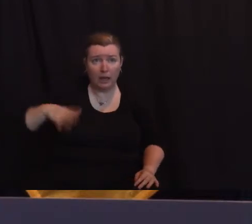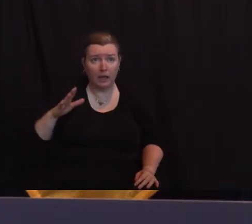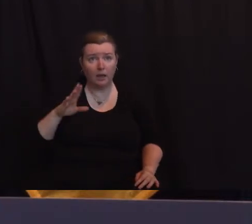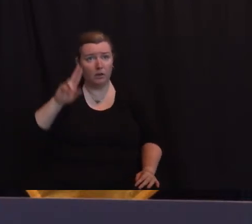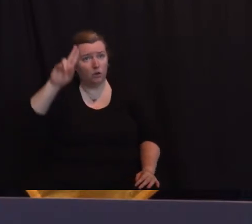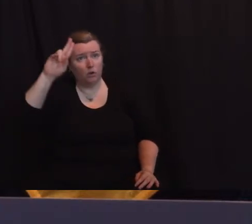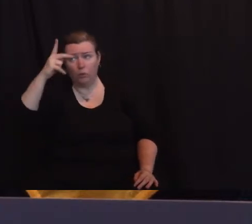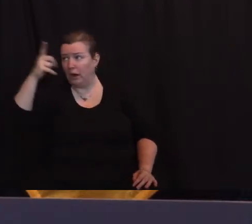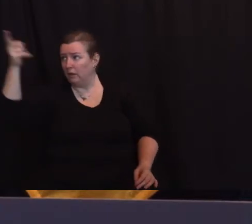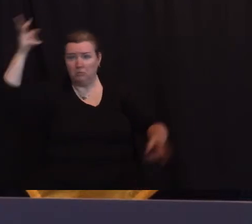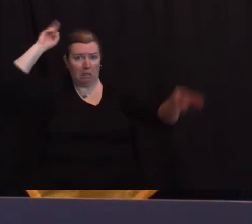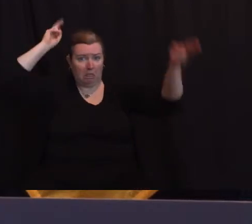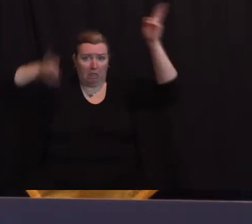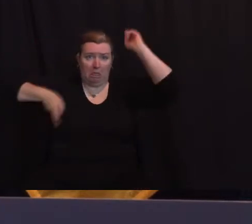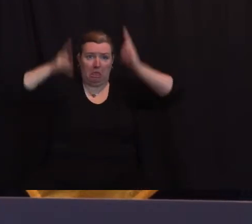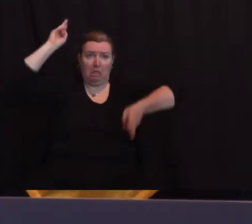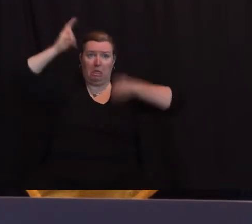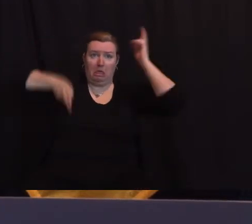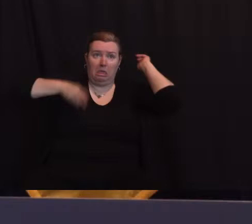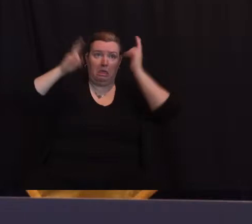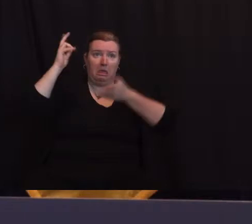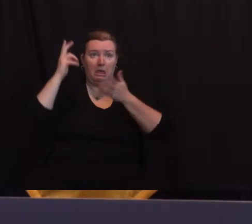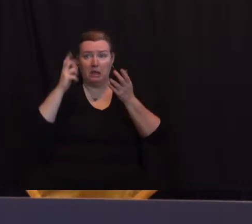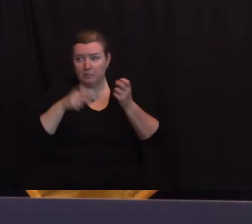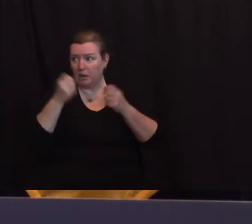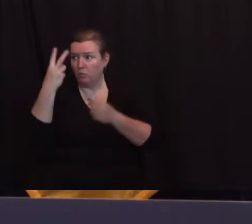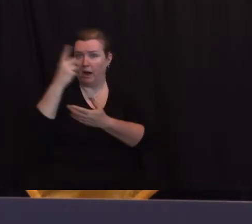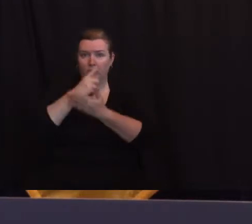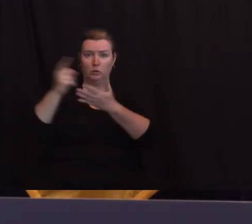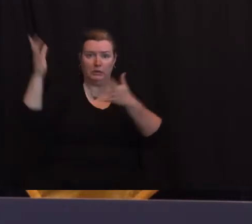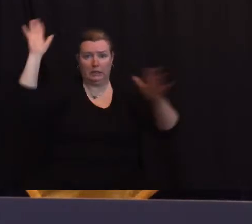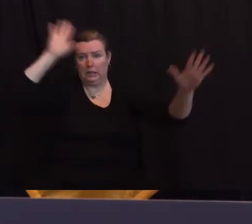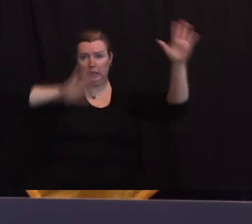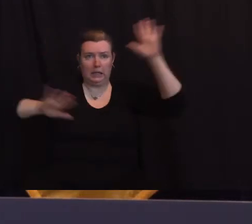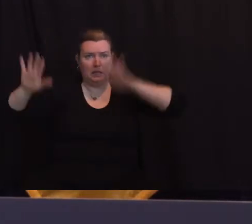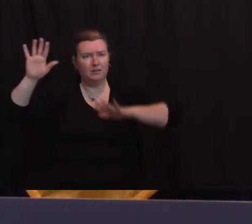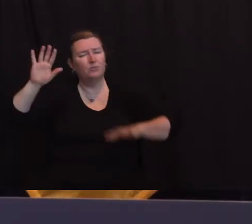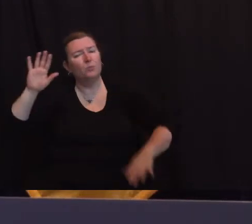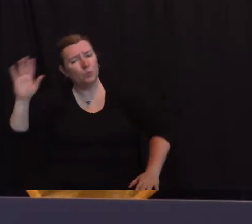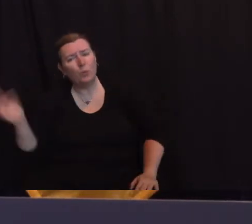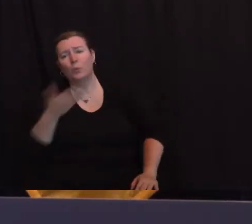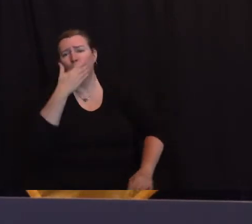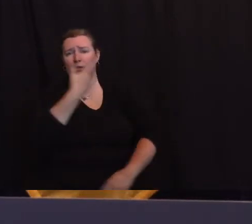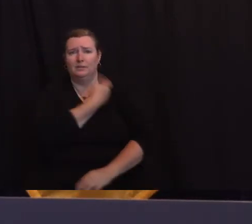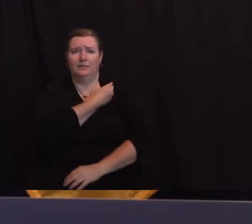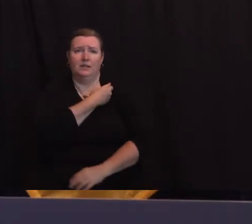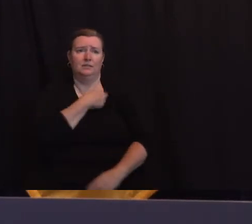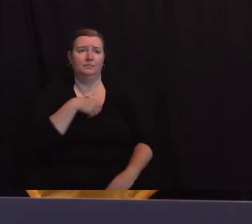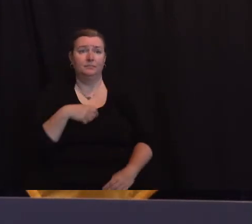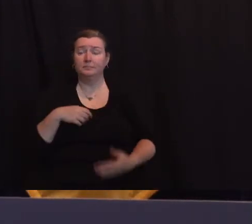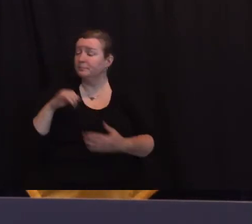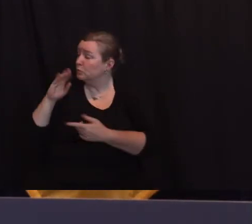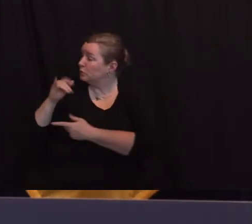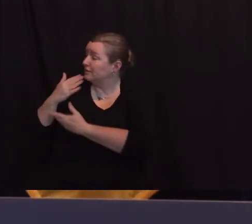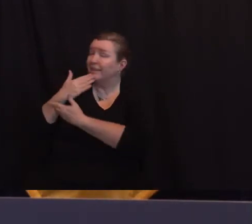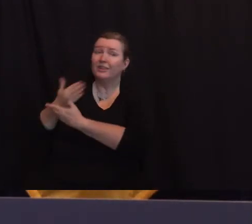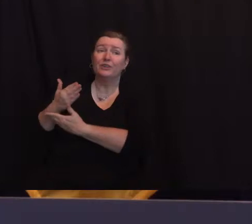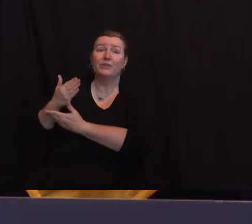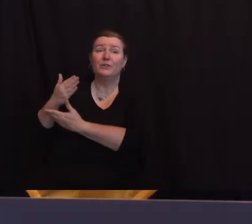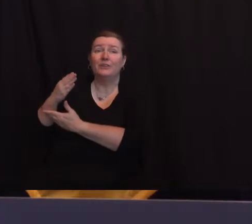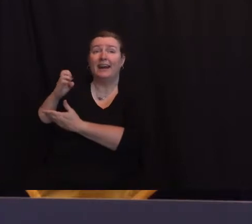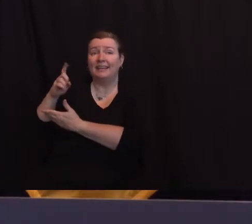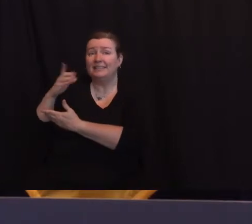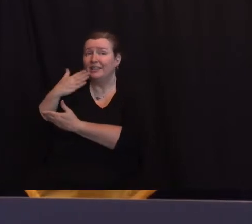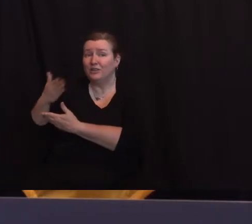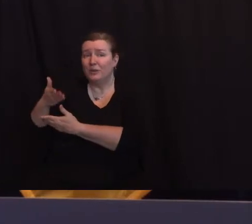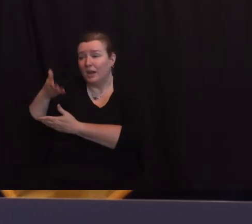who are 12 plus weeks after the first shot. Busy day. Judy and Ed, thank you as always. Pat, God bless you and